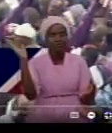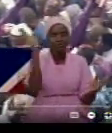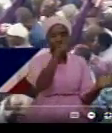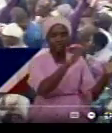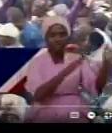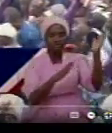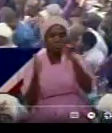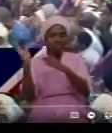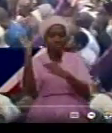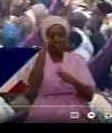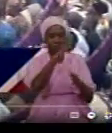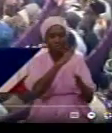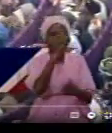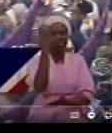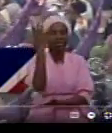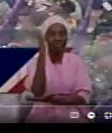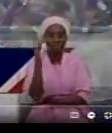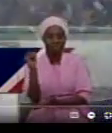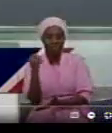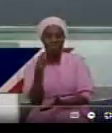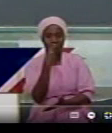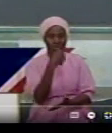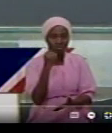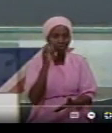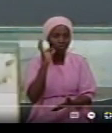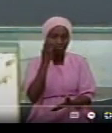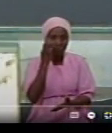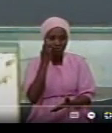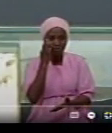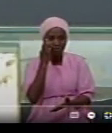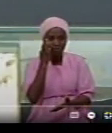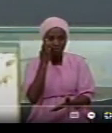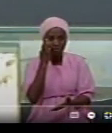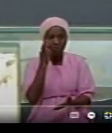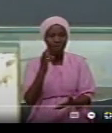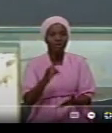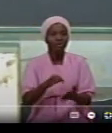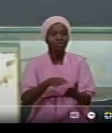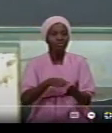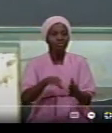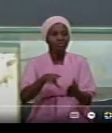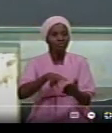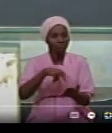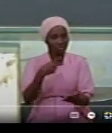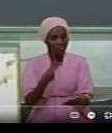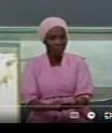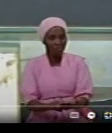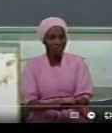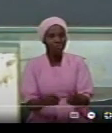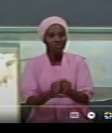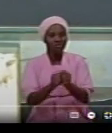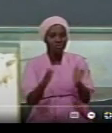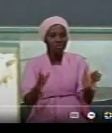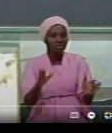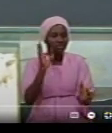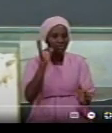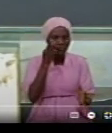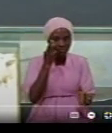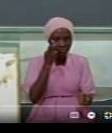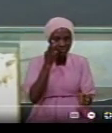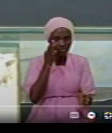winds, trees whose fruit withereth without fruit,